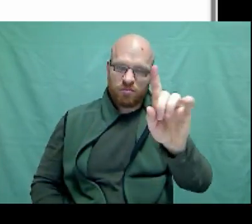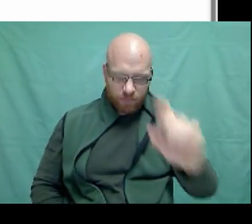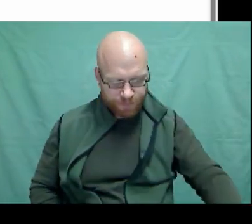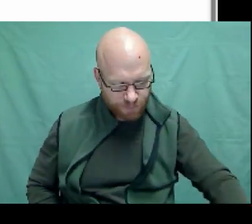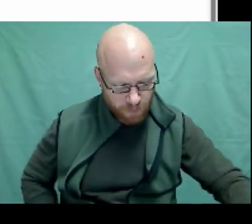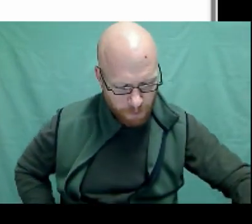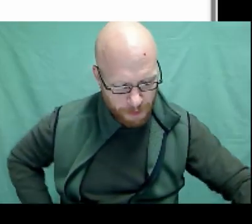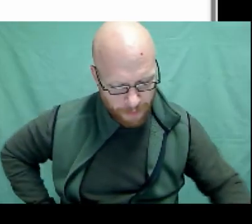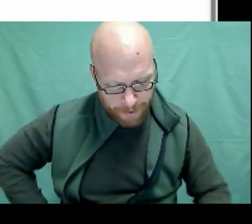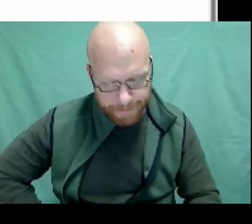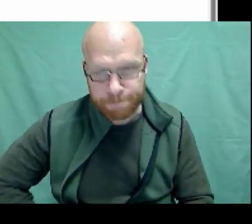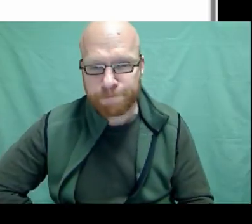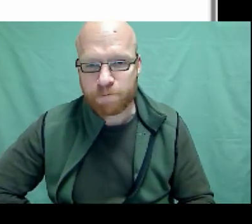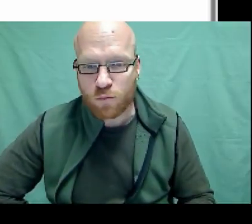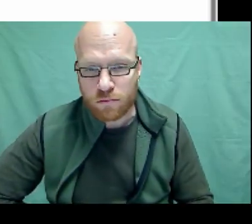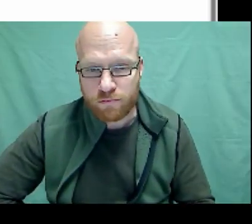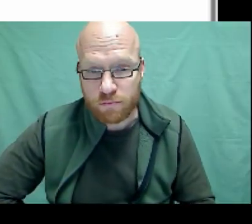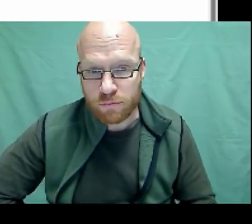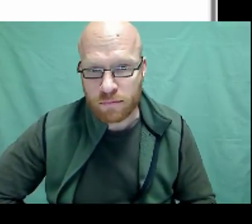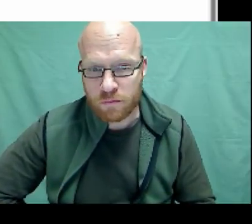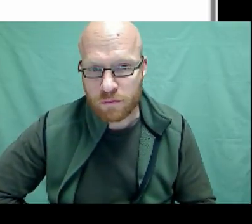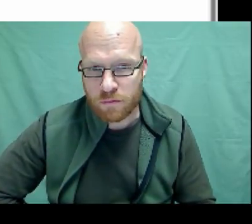well.